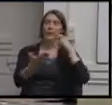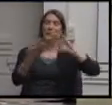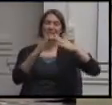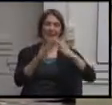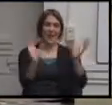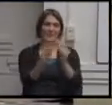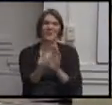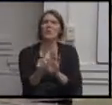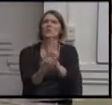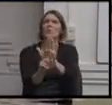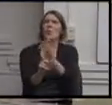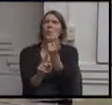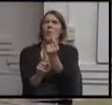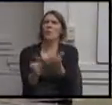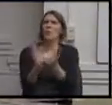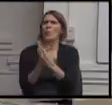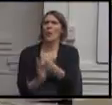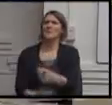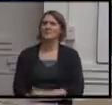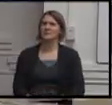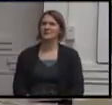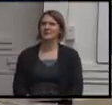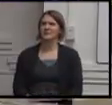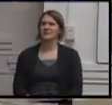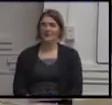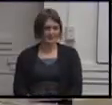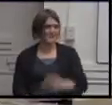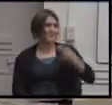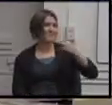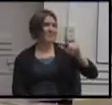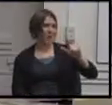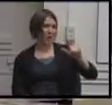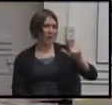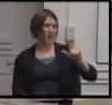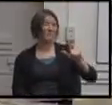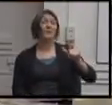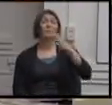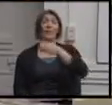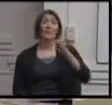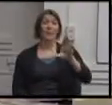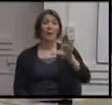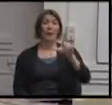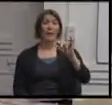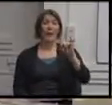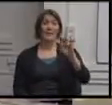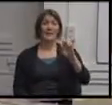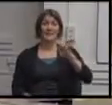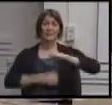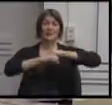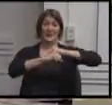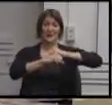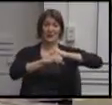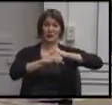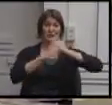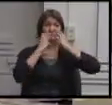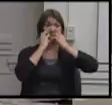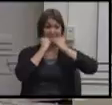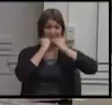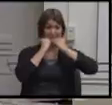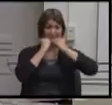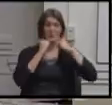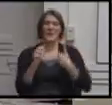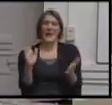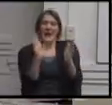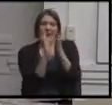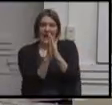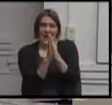us what your town meeting article request is. So Brattleboro Climate Protection is asking the Select Board to place